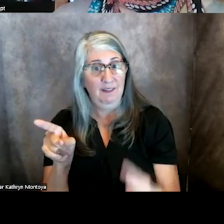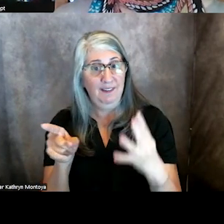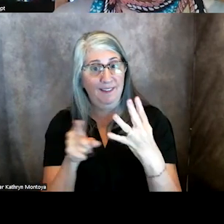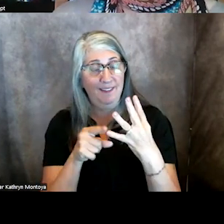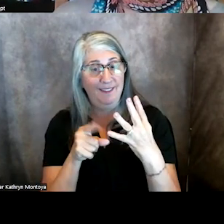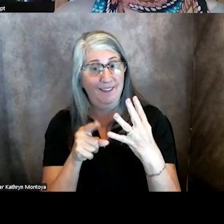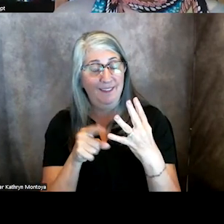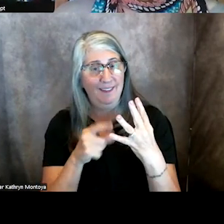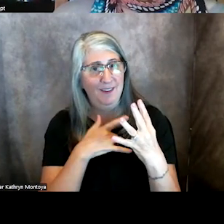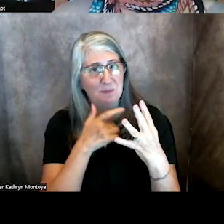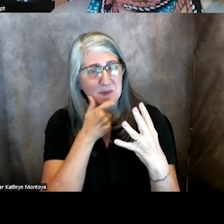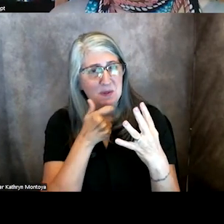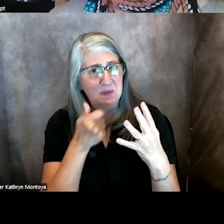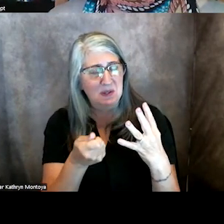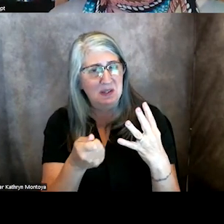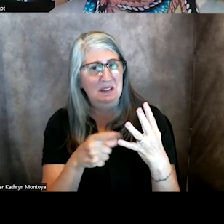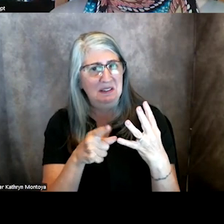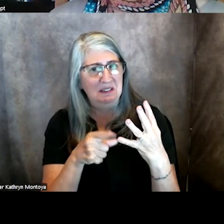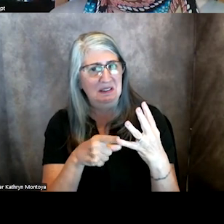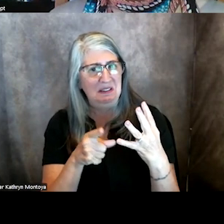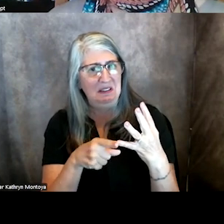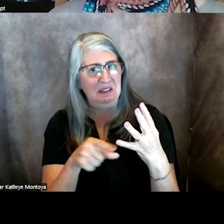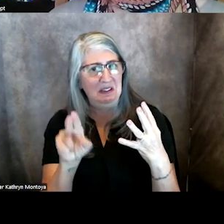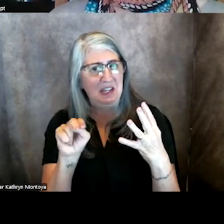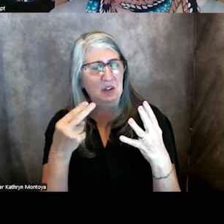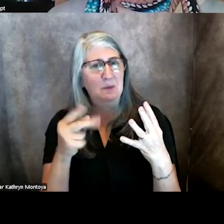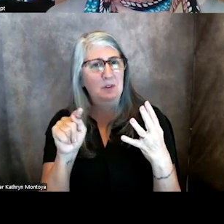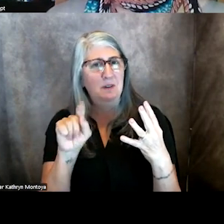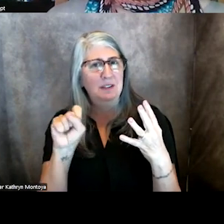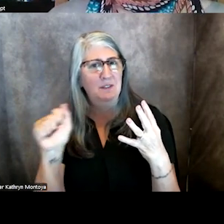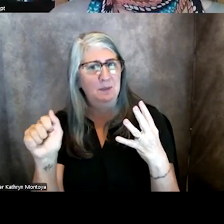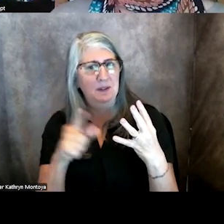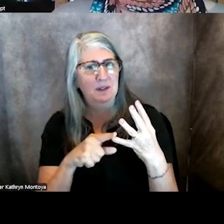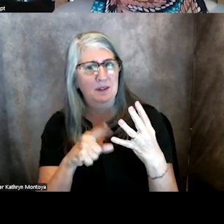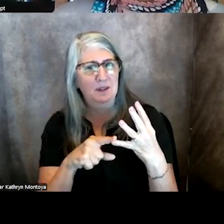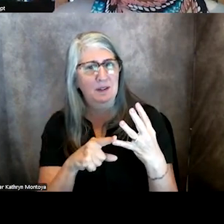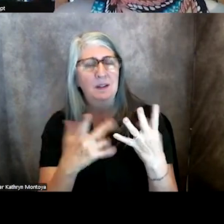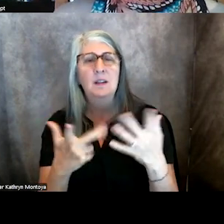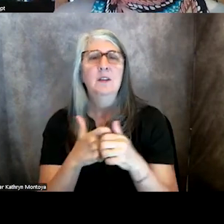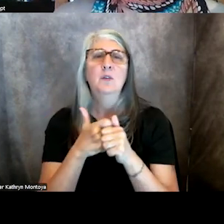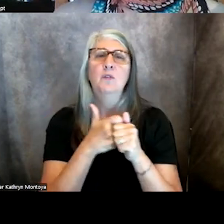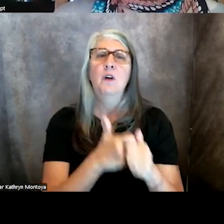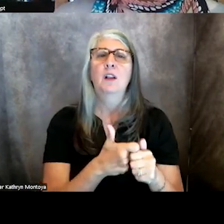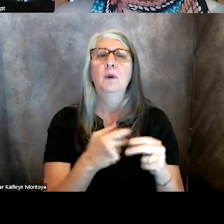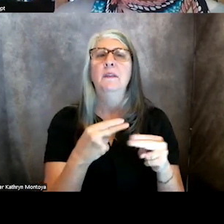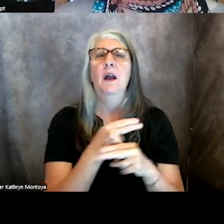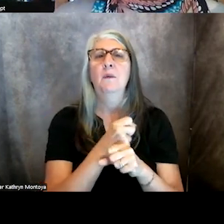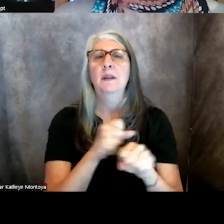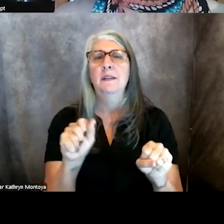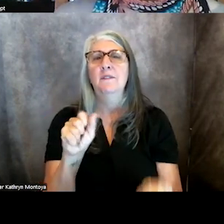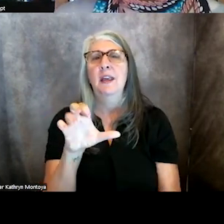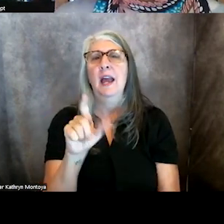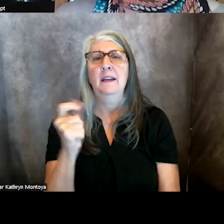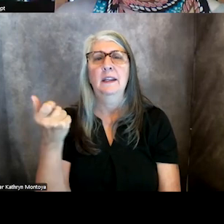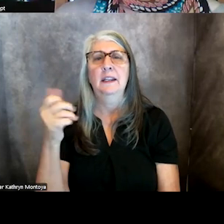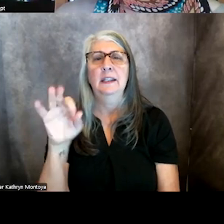is the National Highway and Traffic Safety Administration. So following the Highway Safety Act of 1966,